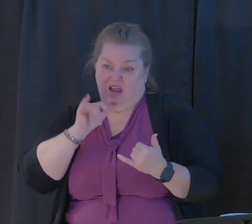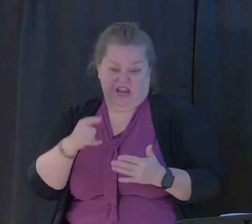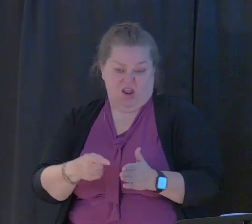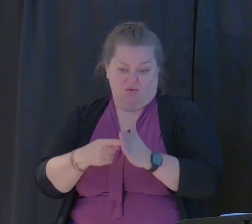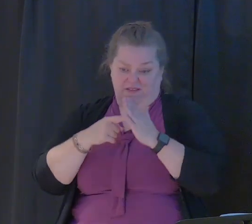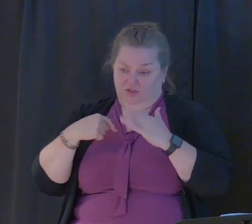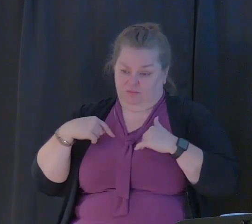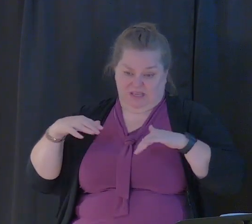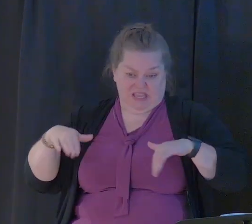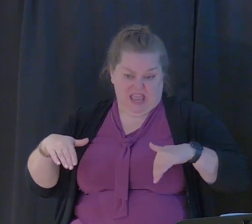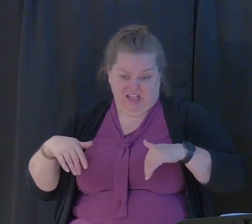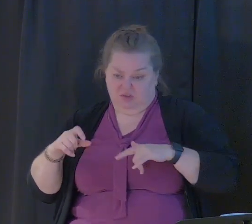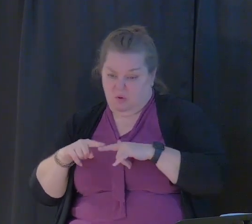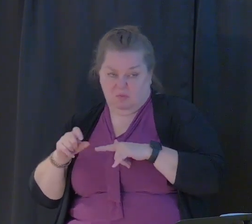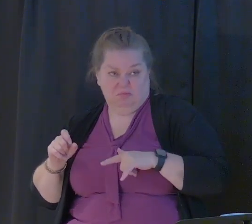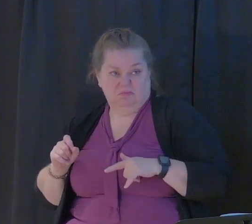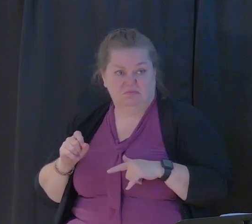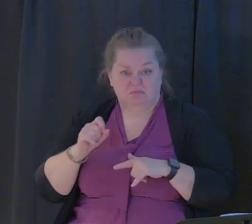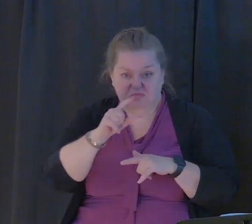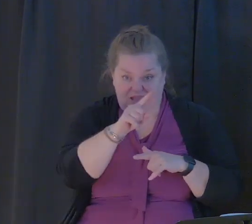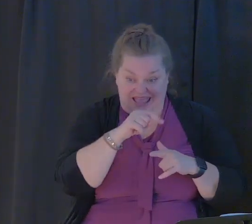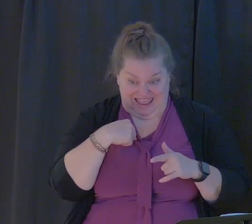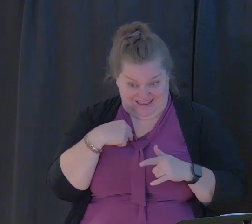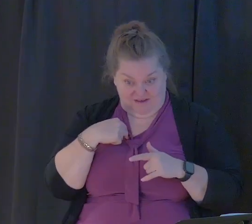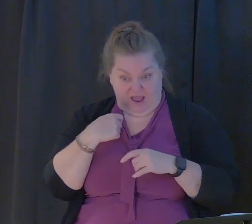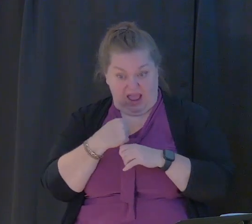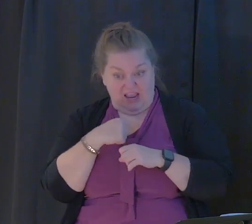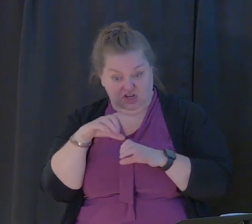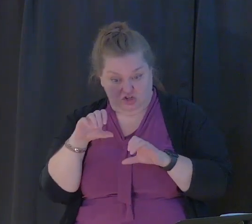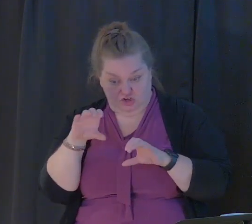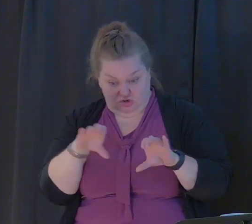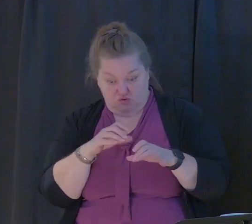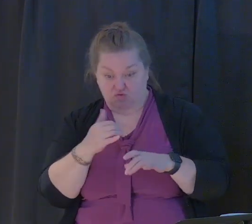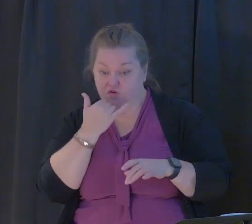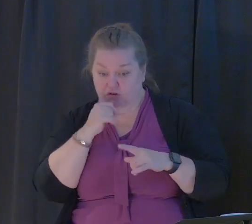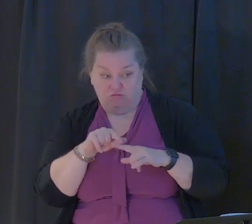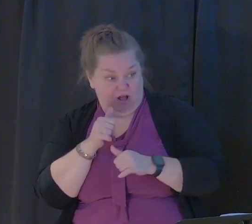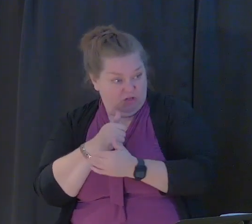does, I will make that right with them at that time.